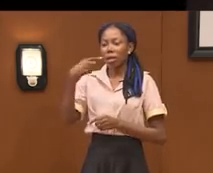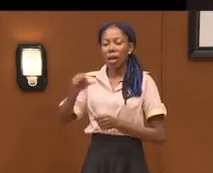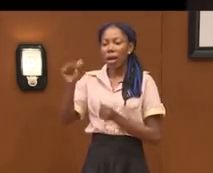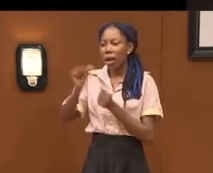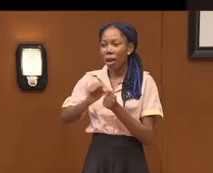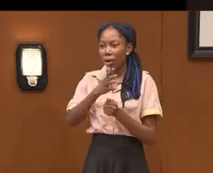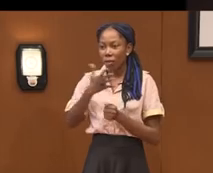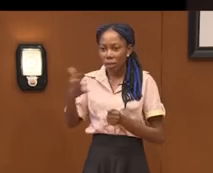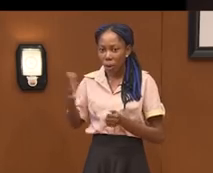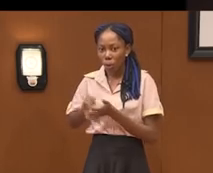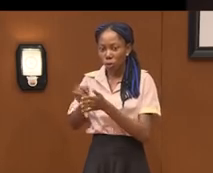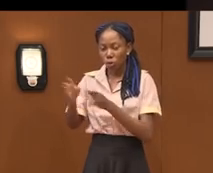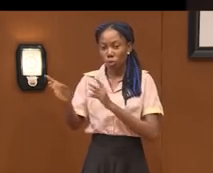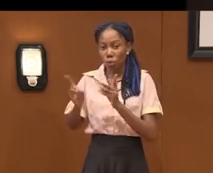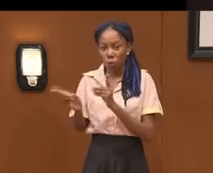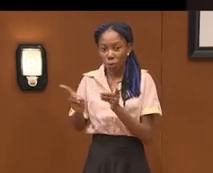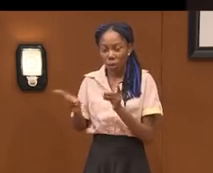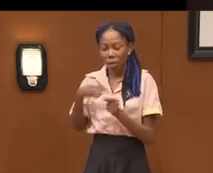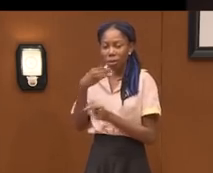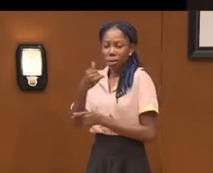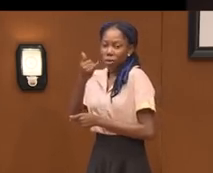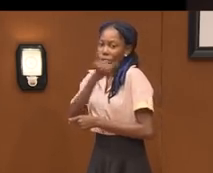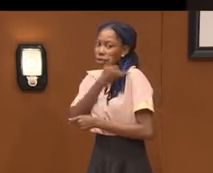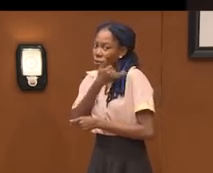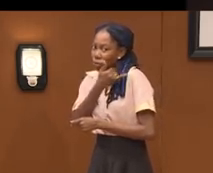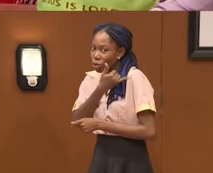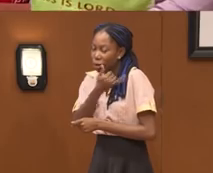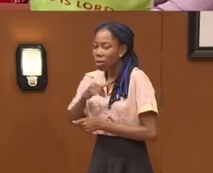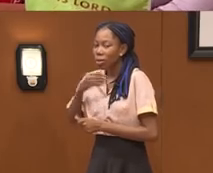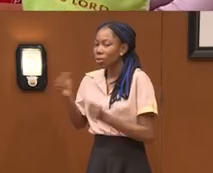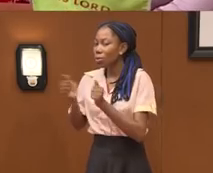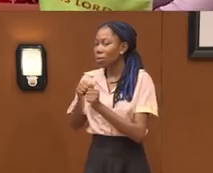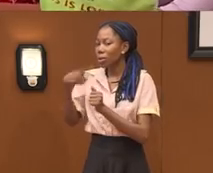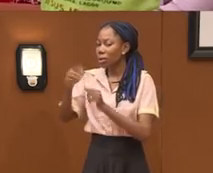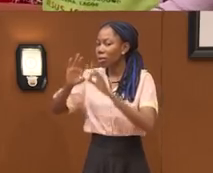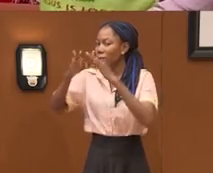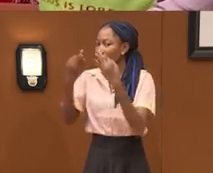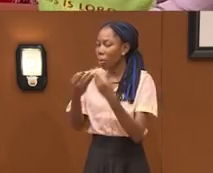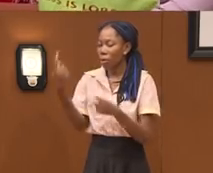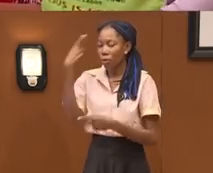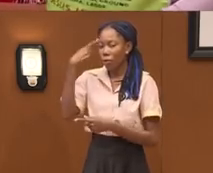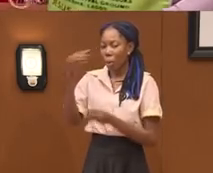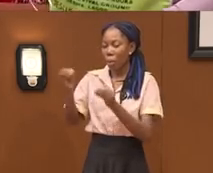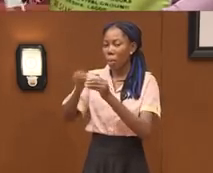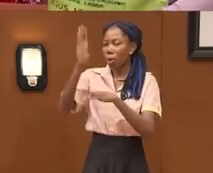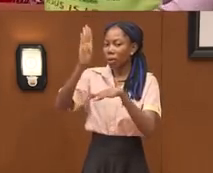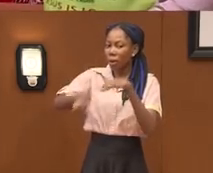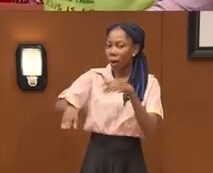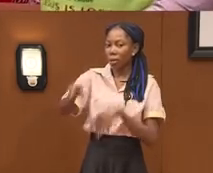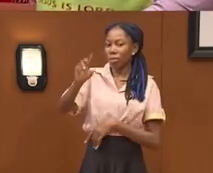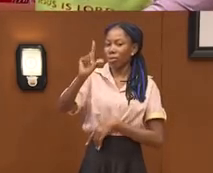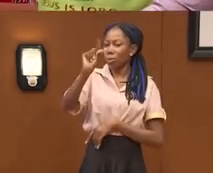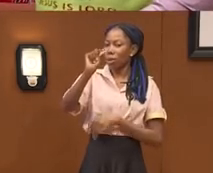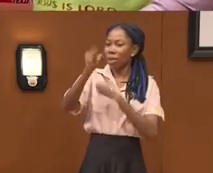do, he will tell you that John has been with the family, with the mother for over 20 years. So if John is not involved, even